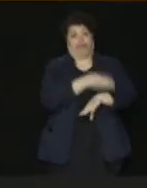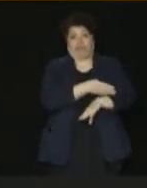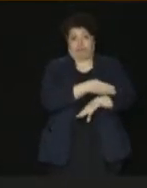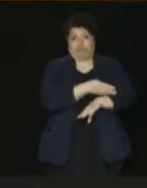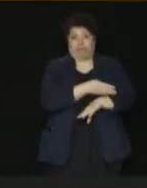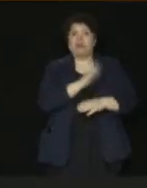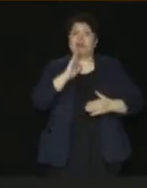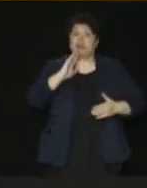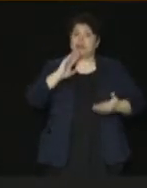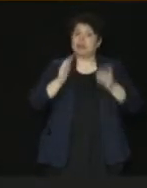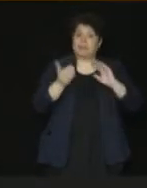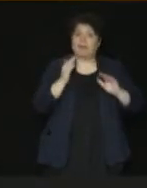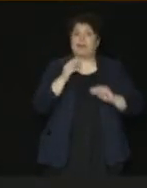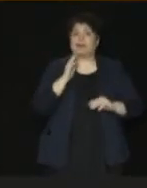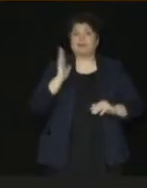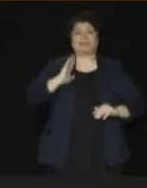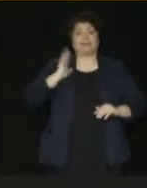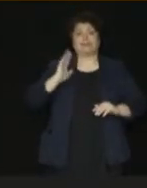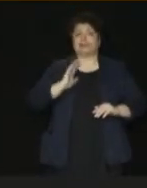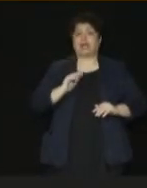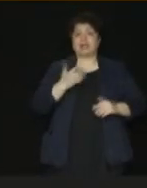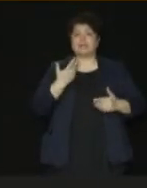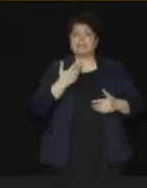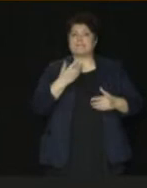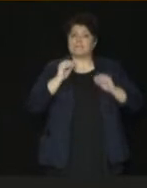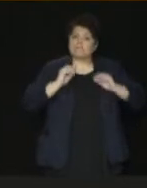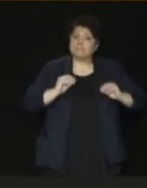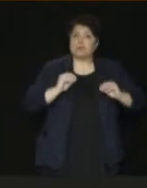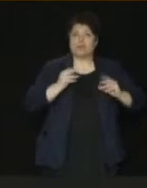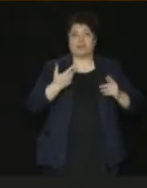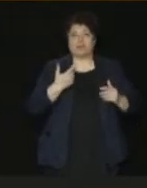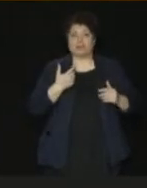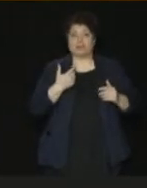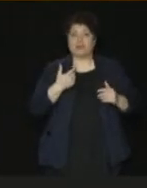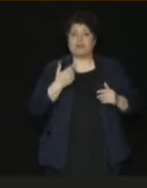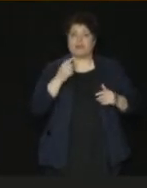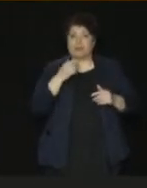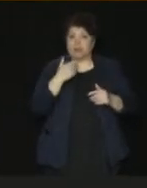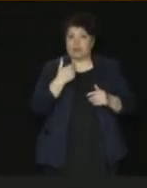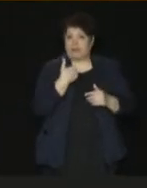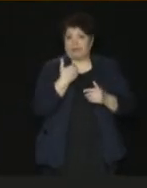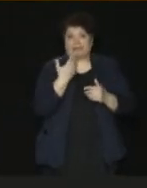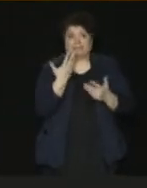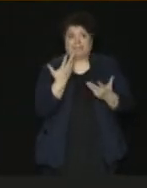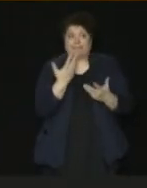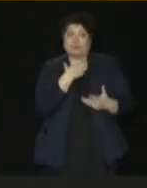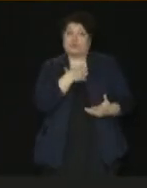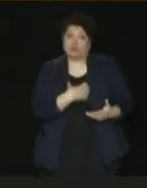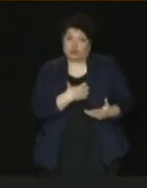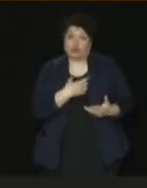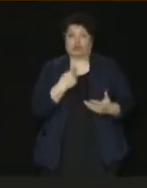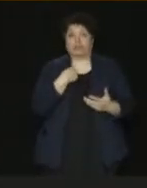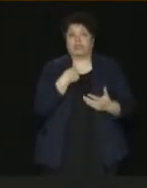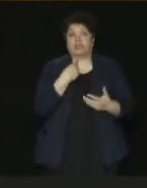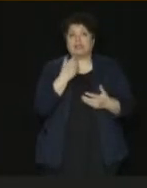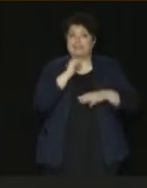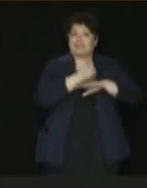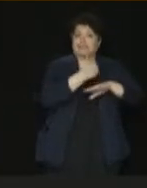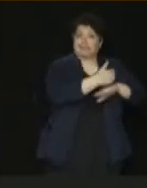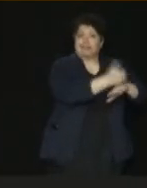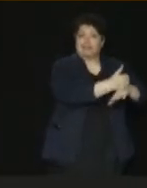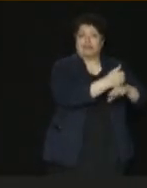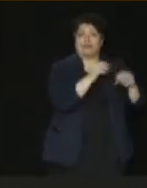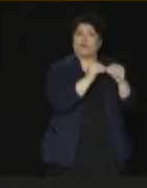have been otherwise. Of course, there are things that we might have wished to do faster, and that is why